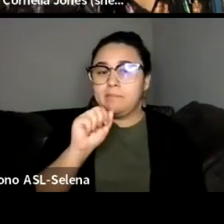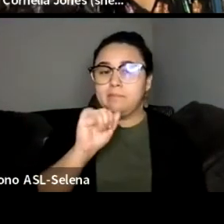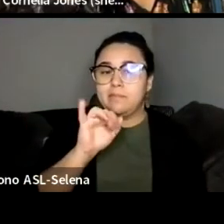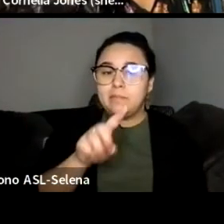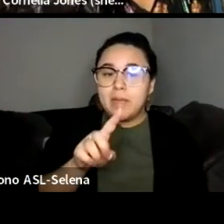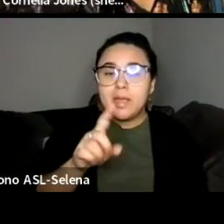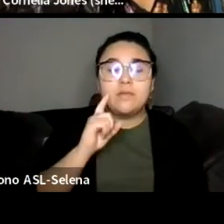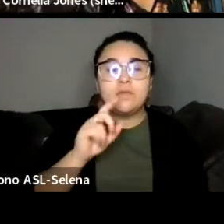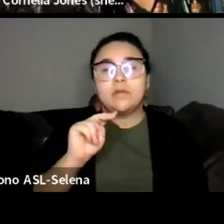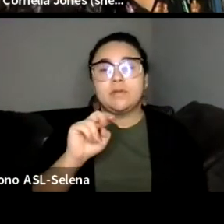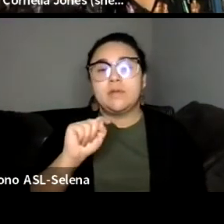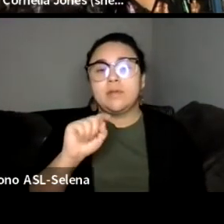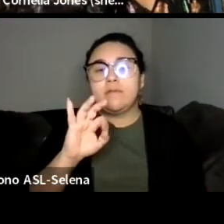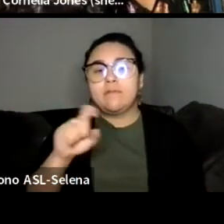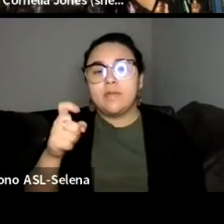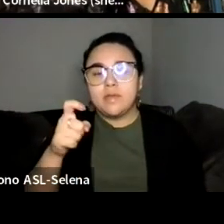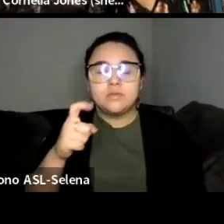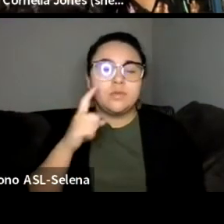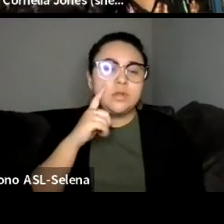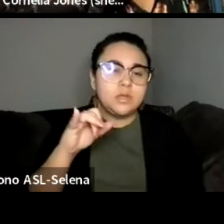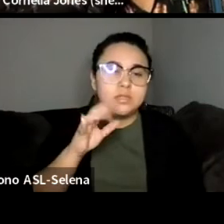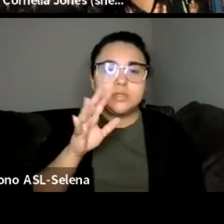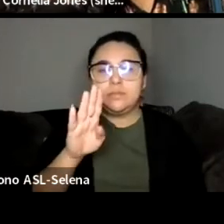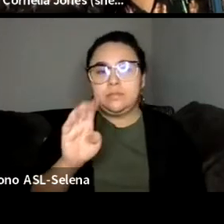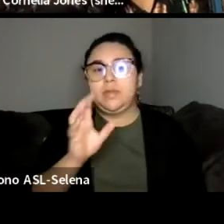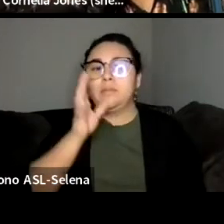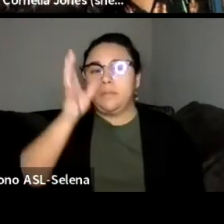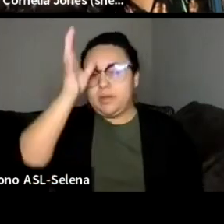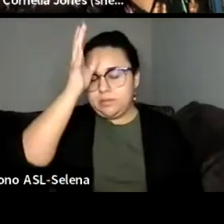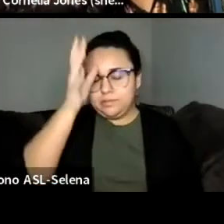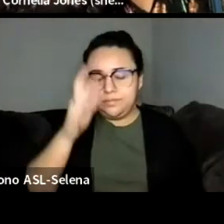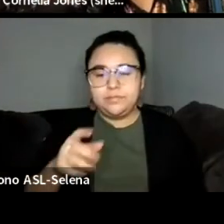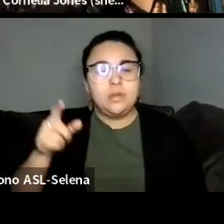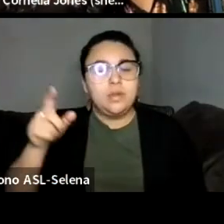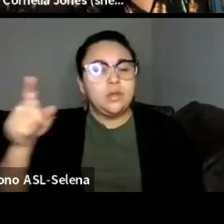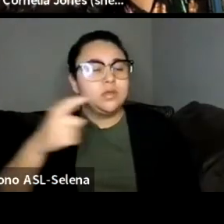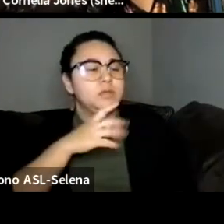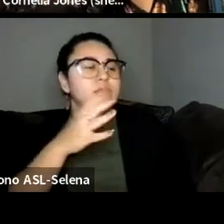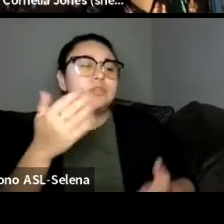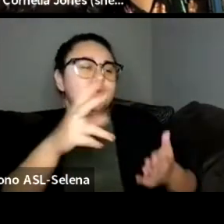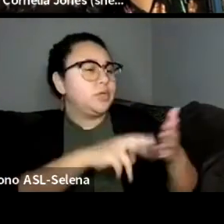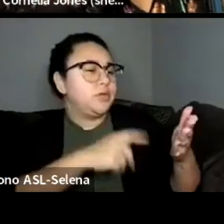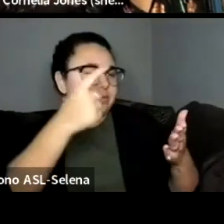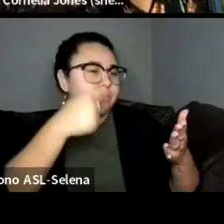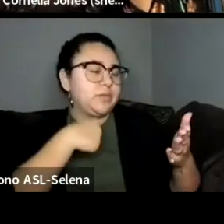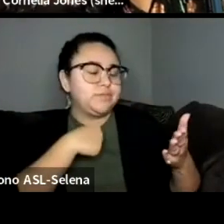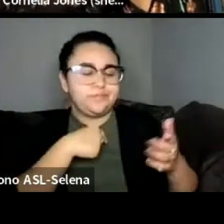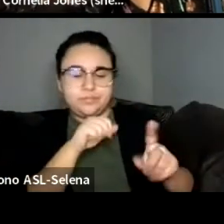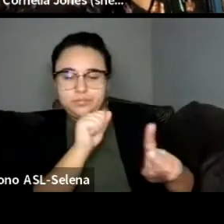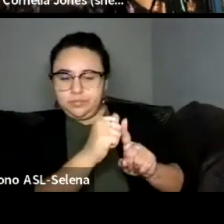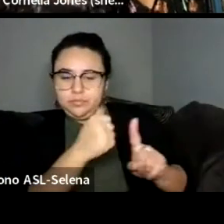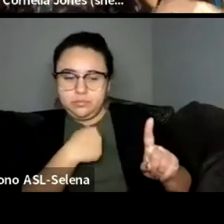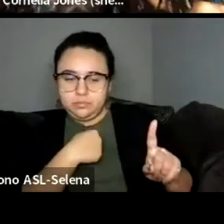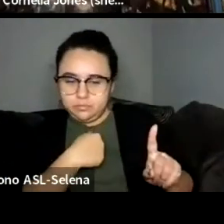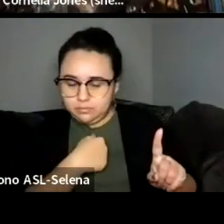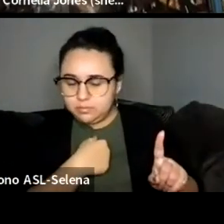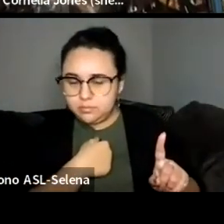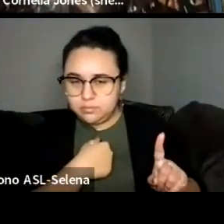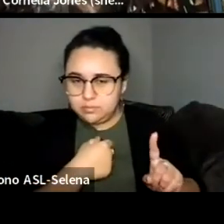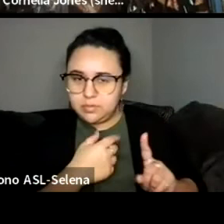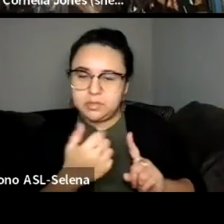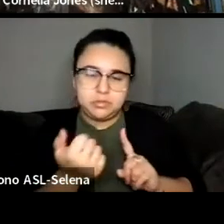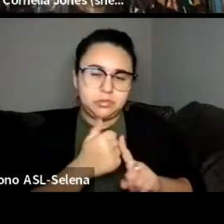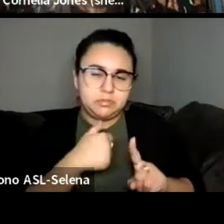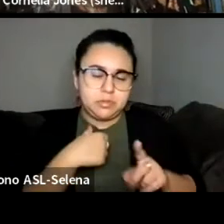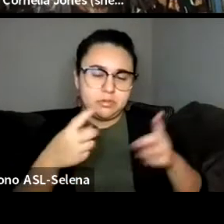story about what it is to be a parent. And she was like, oh, just read this for me. And this is how she tricked me into directing for her. She was like, just read